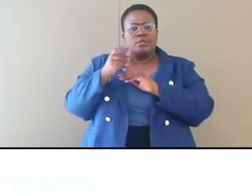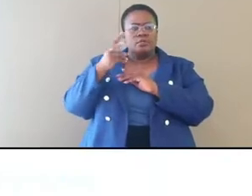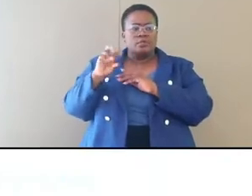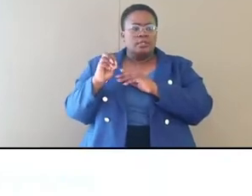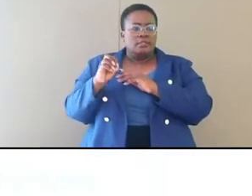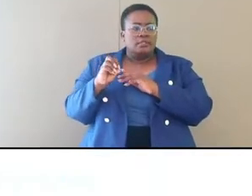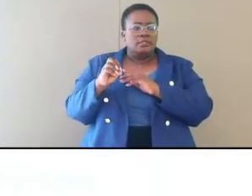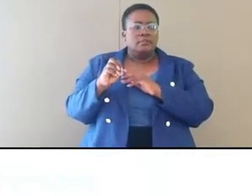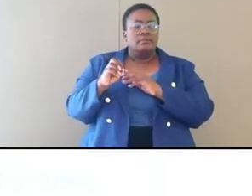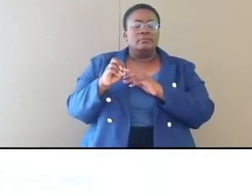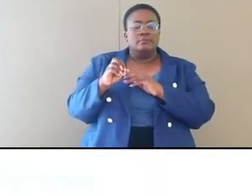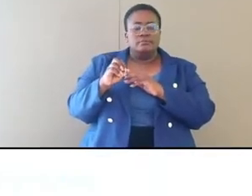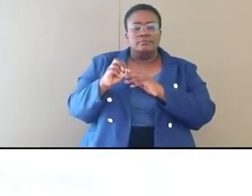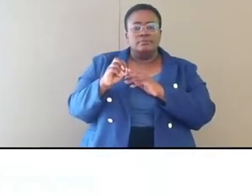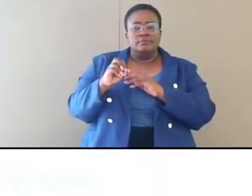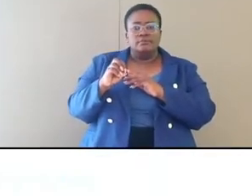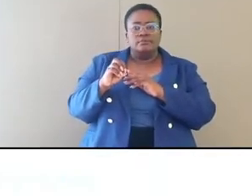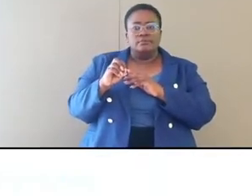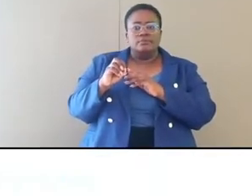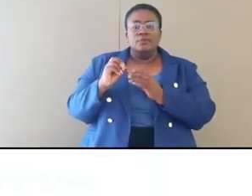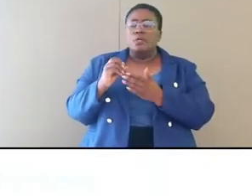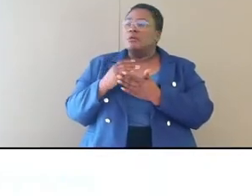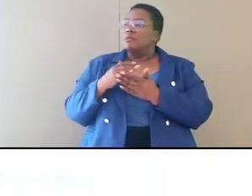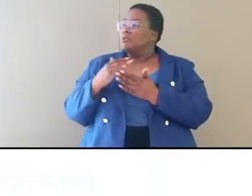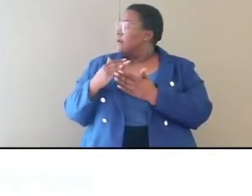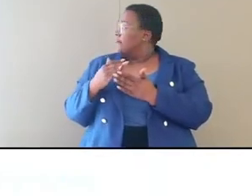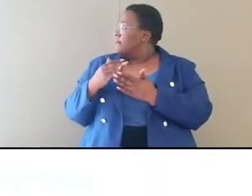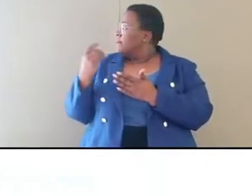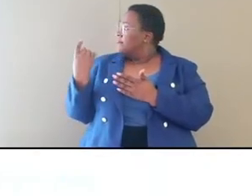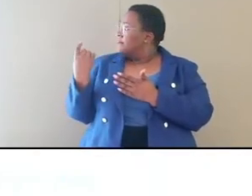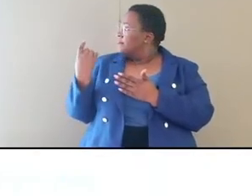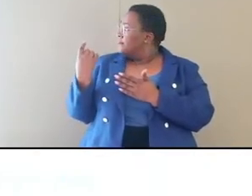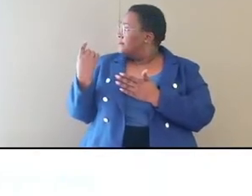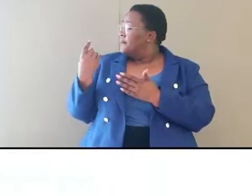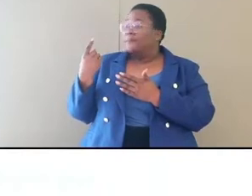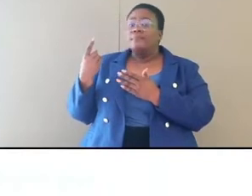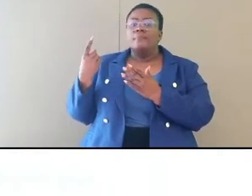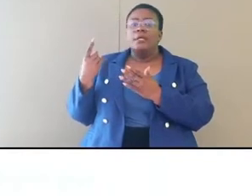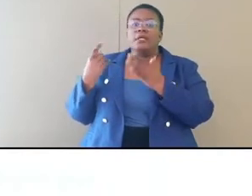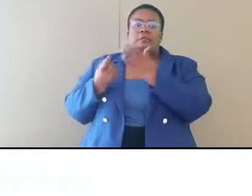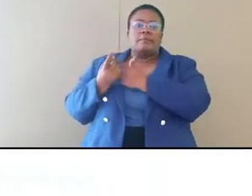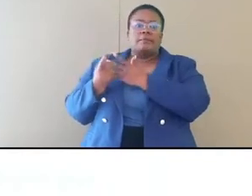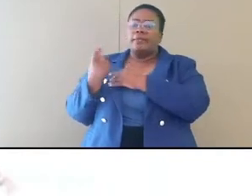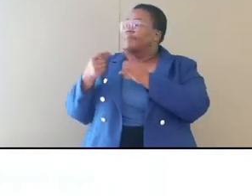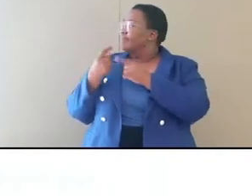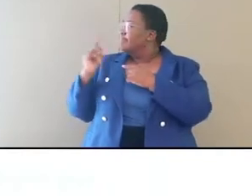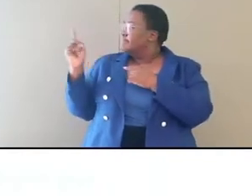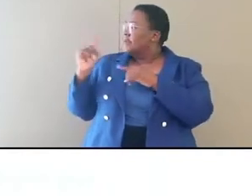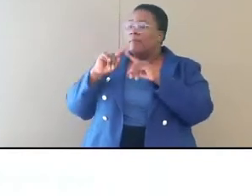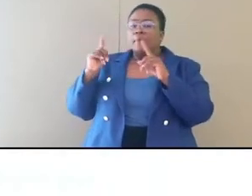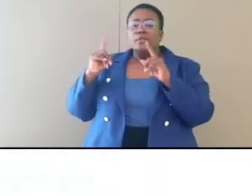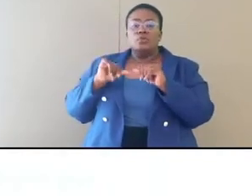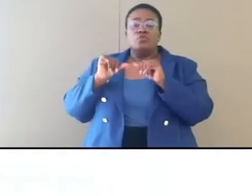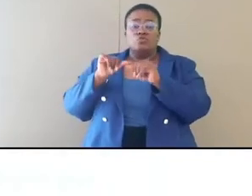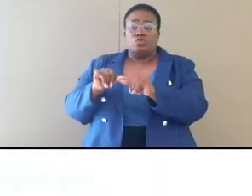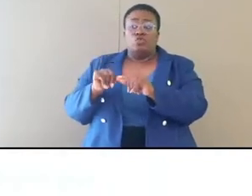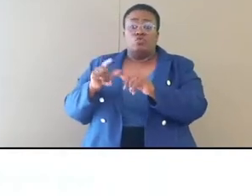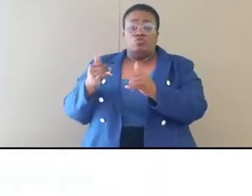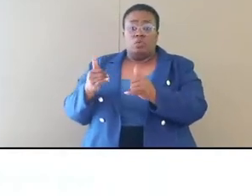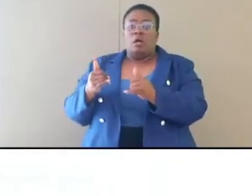Probably some of what would have been rising child hunger was offset by that disaster relief, but continuing to rise